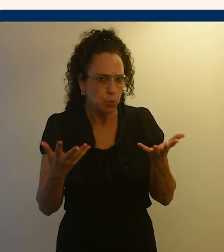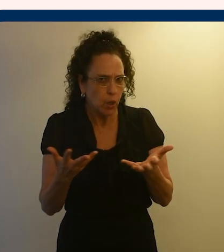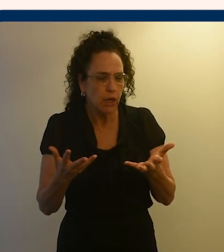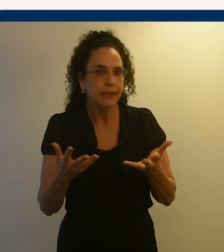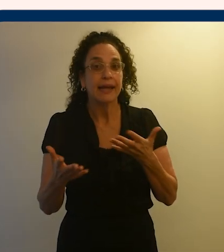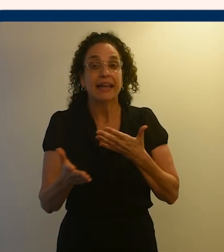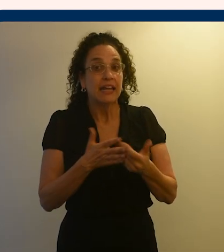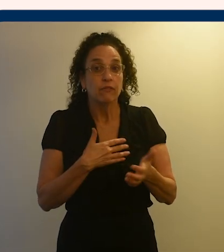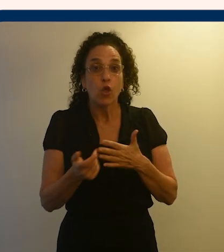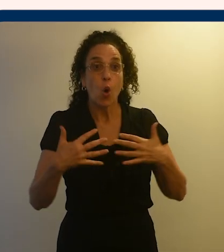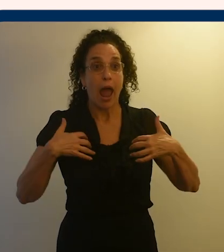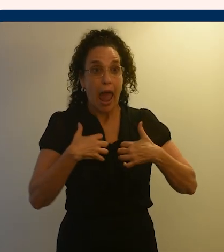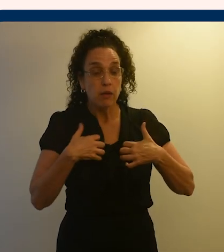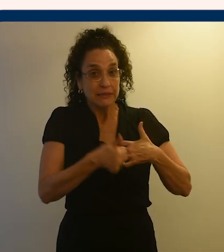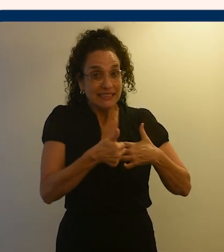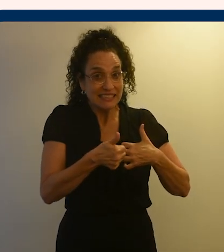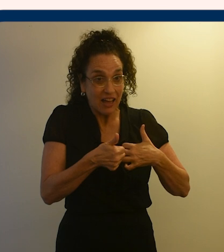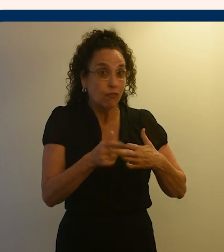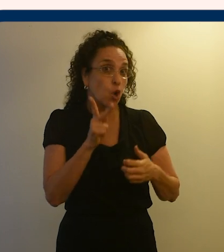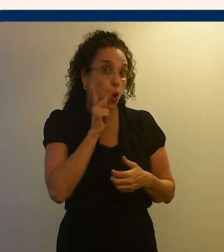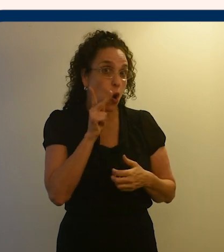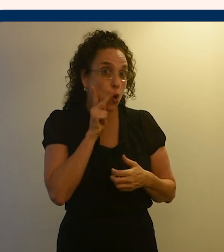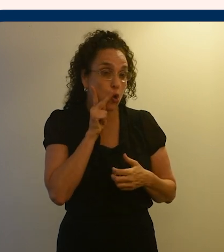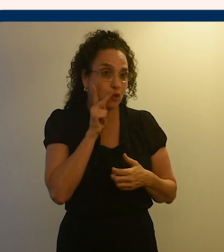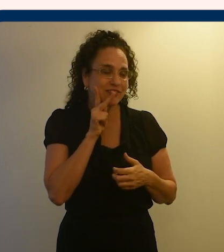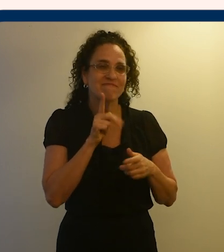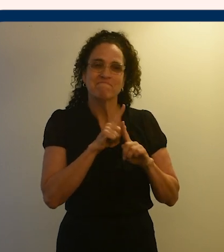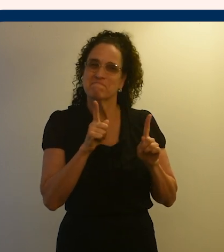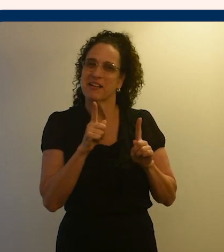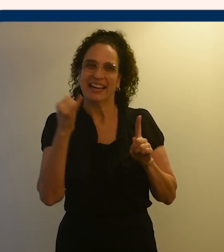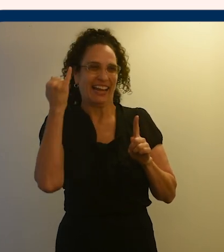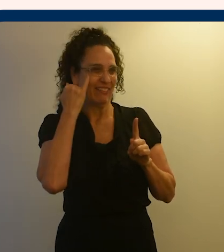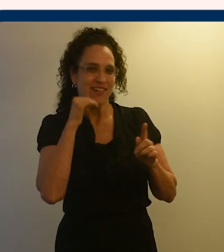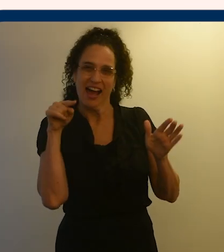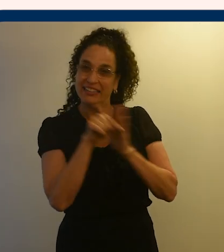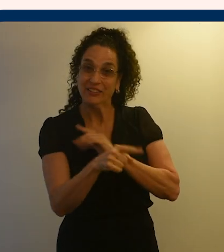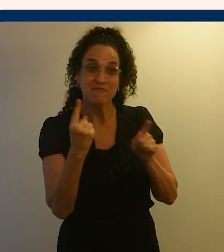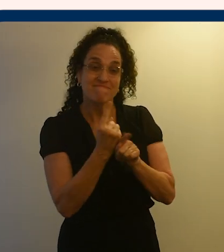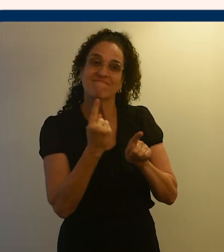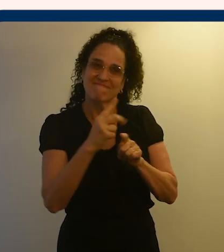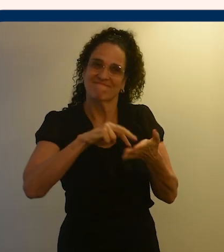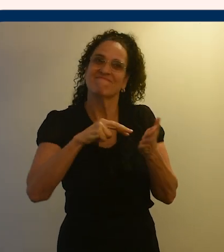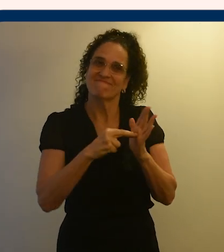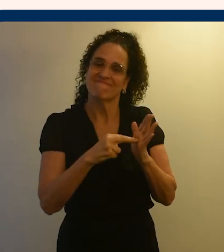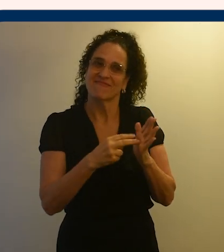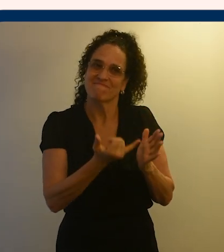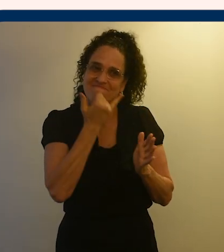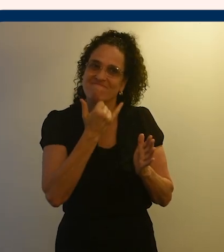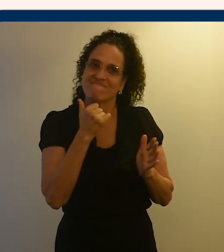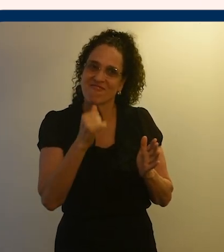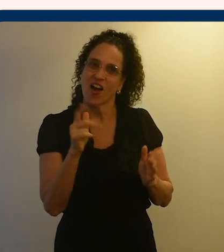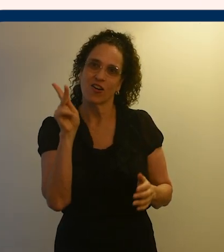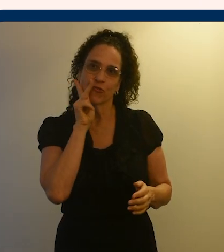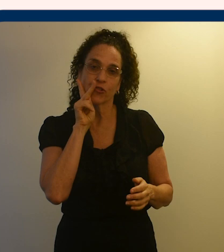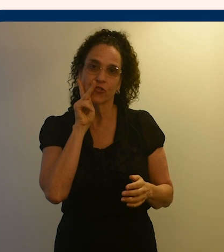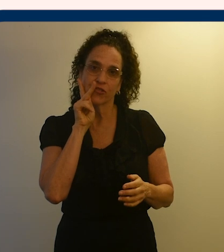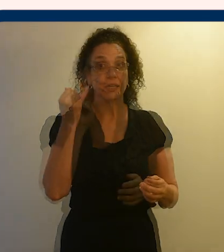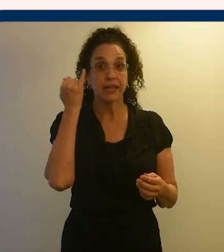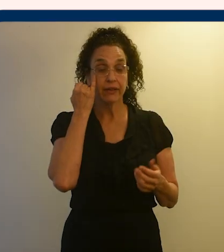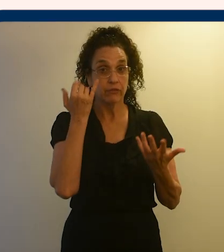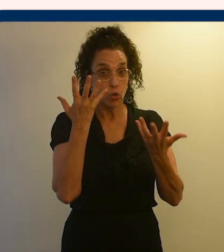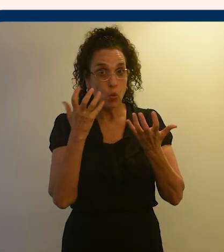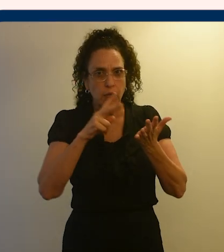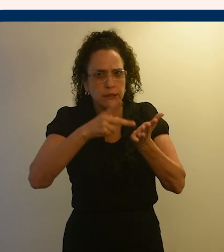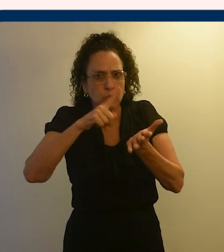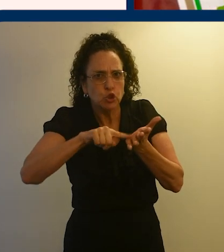the way it was slaughtered may not have been. In order to make sure your meat has been prepared kosher, you should